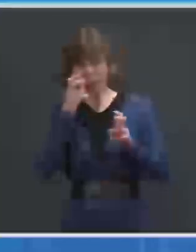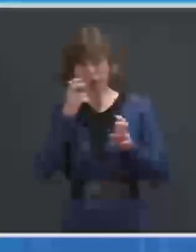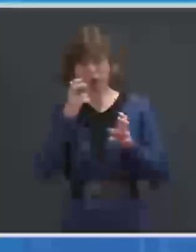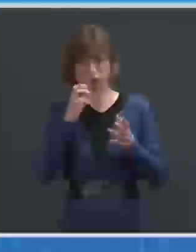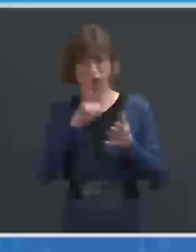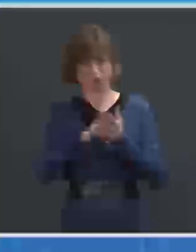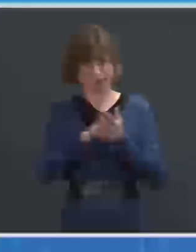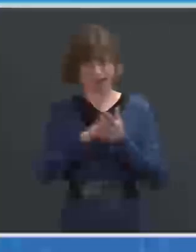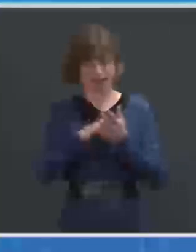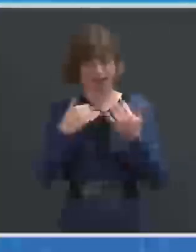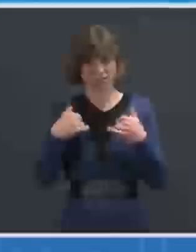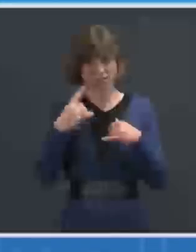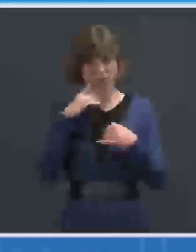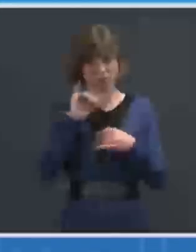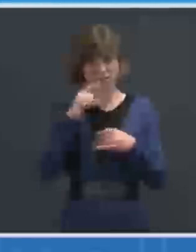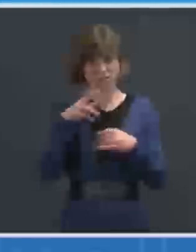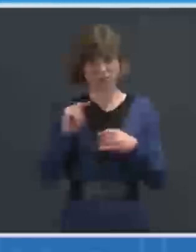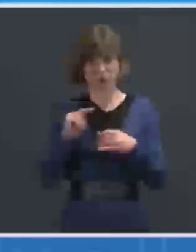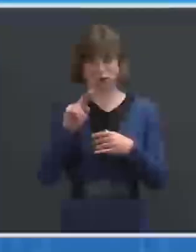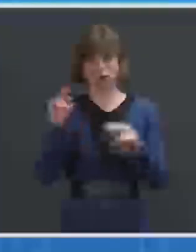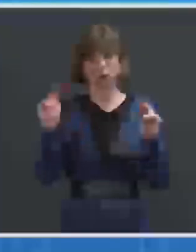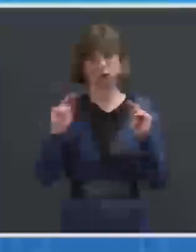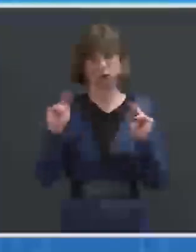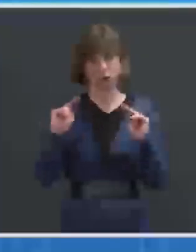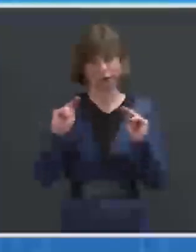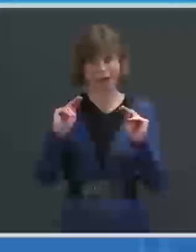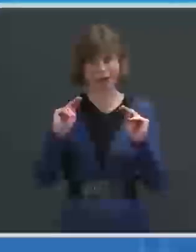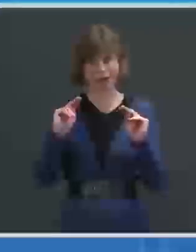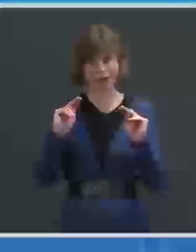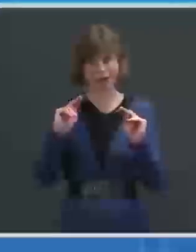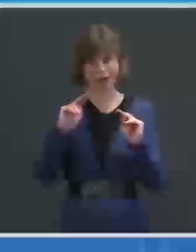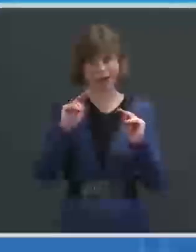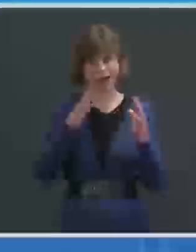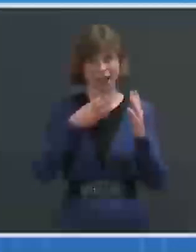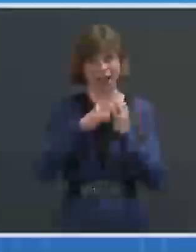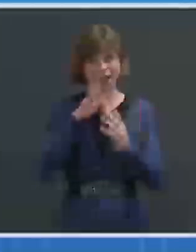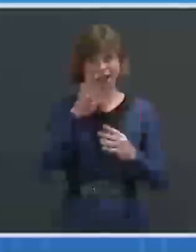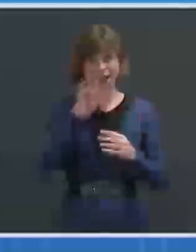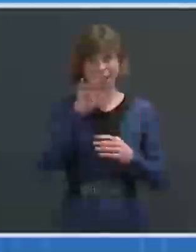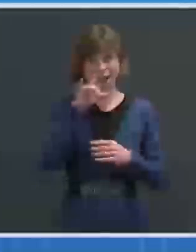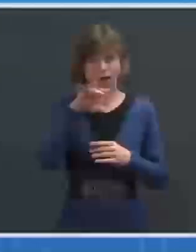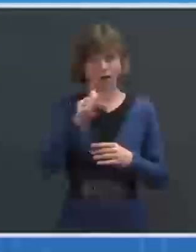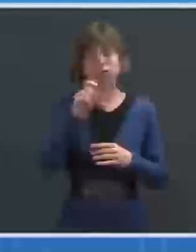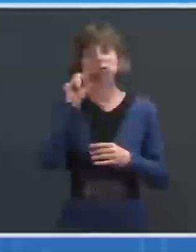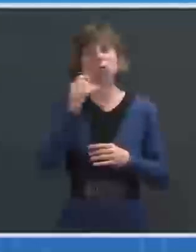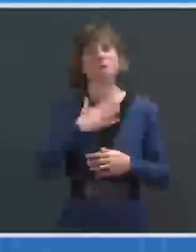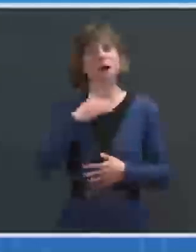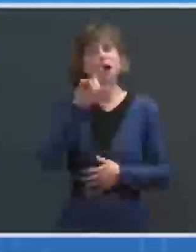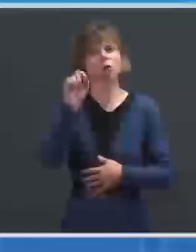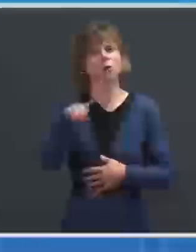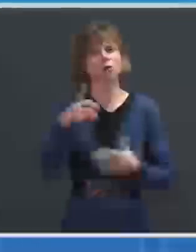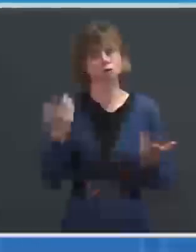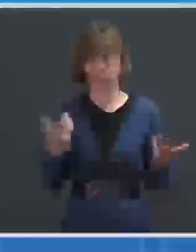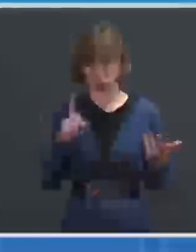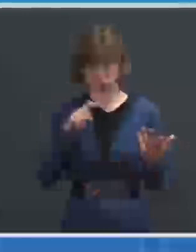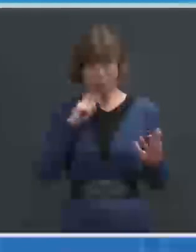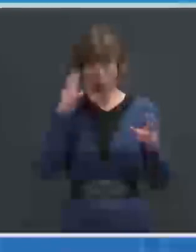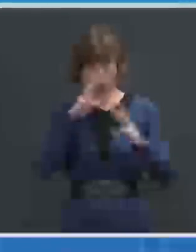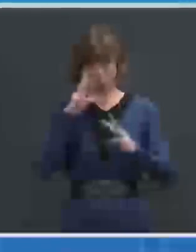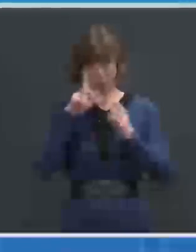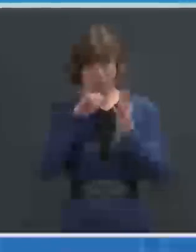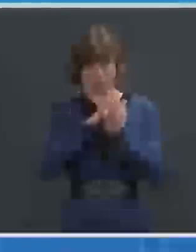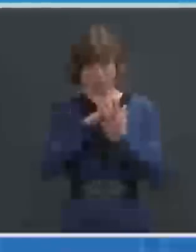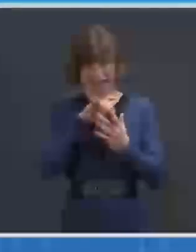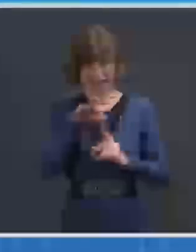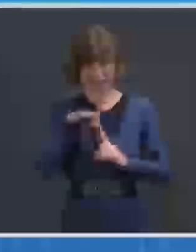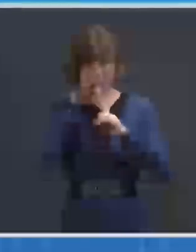privileged in terms of IgG neutralizing antibodies. So I wonder, my question is, how worried should we be about this particular